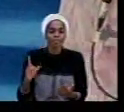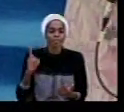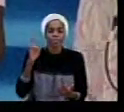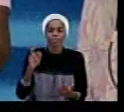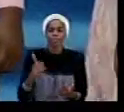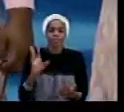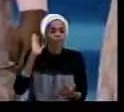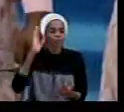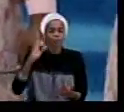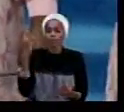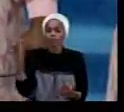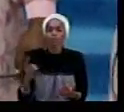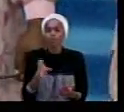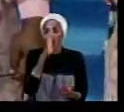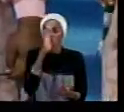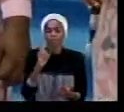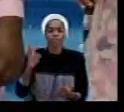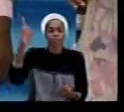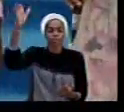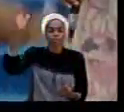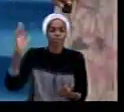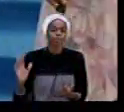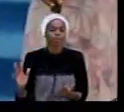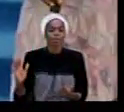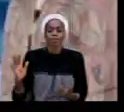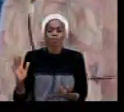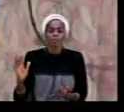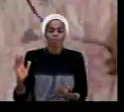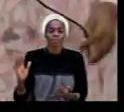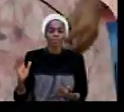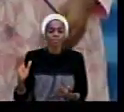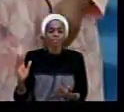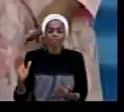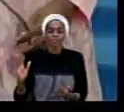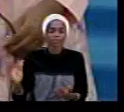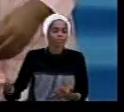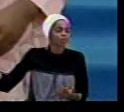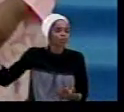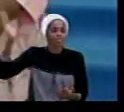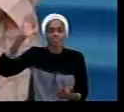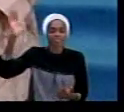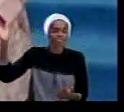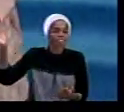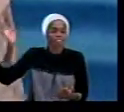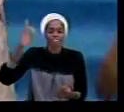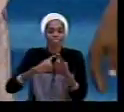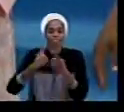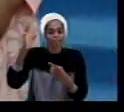will always be God. Can you wave your hands to the Lord and say he's God?